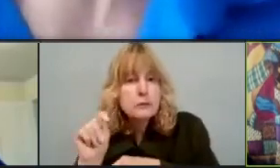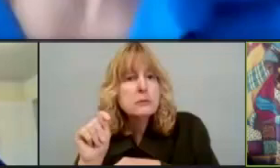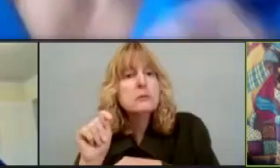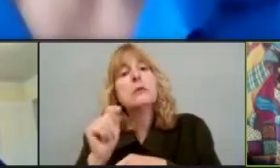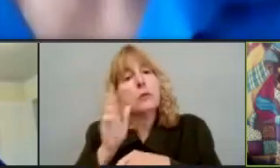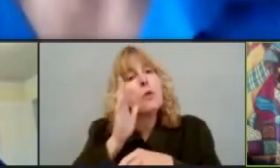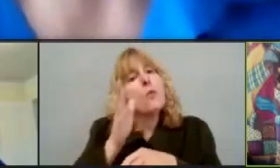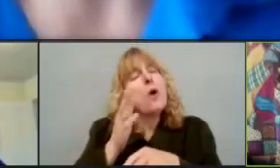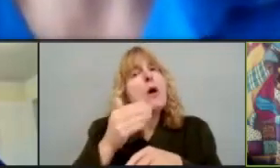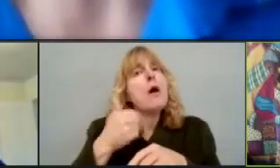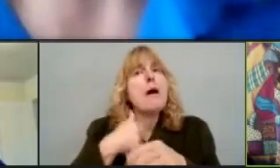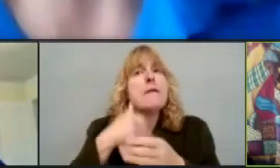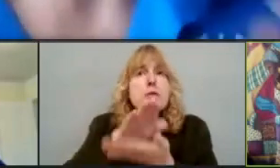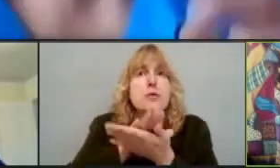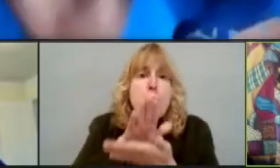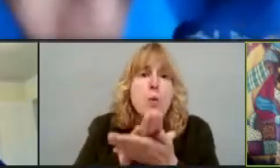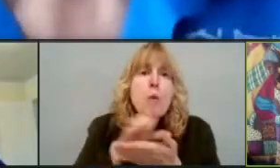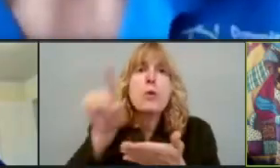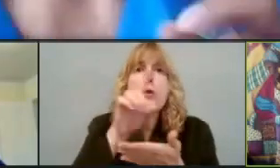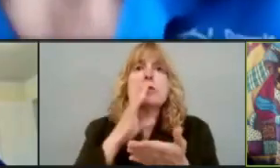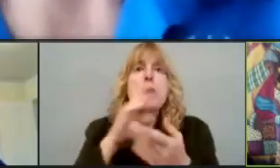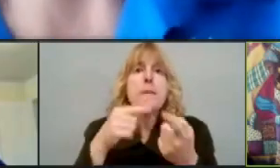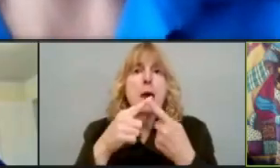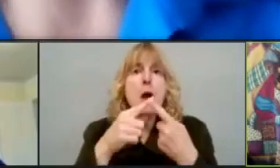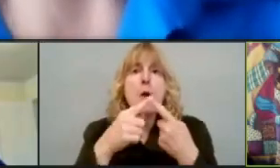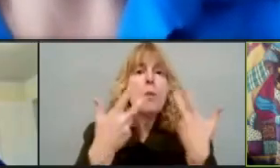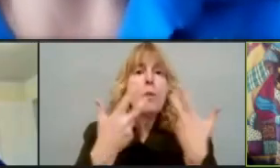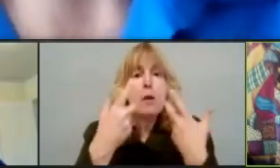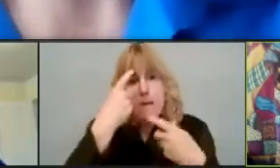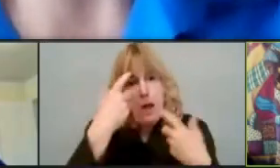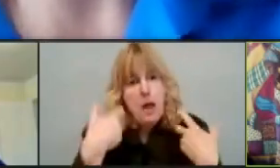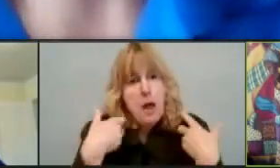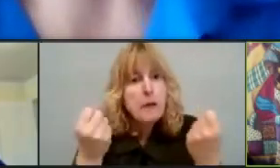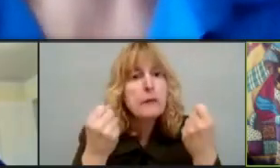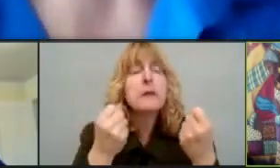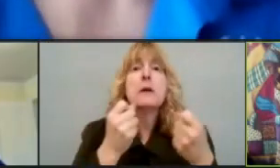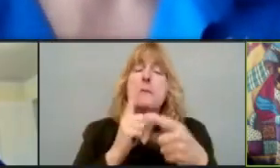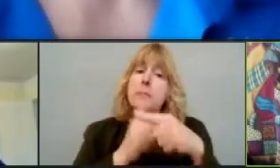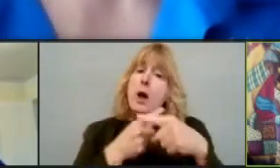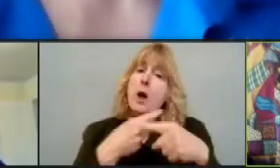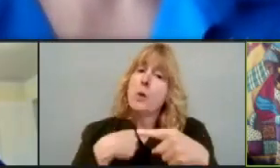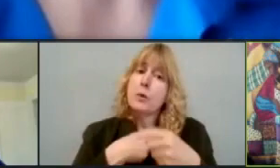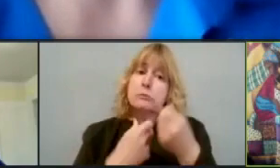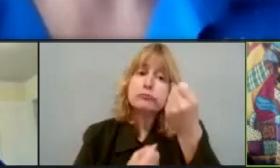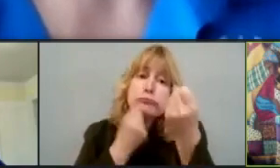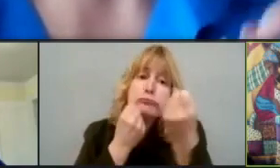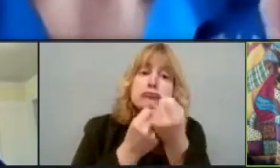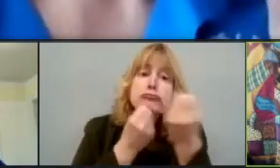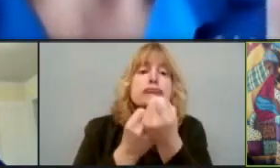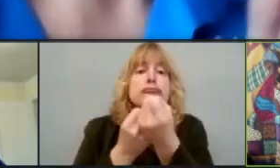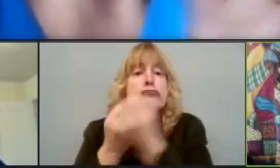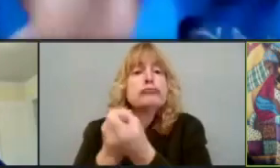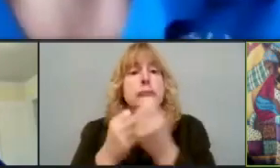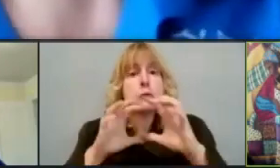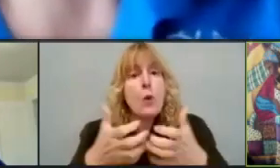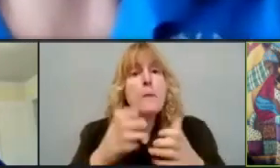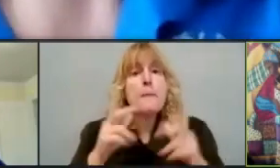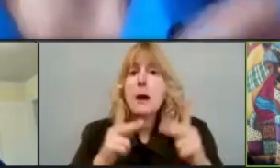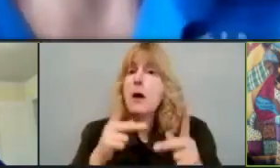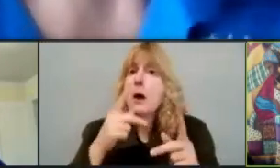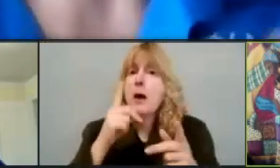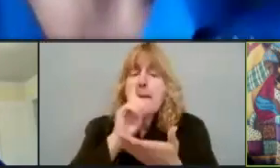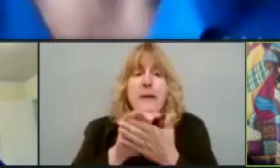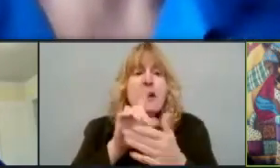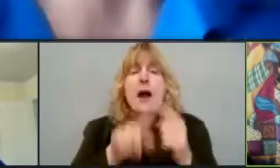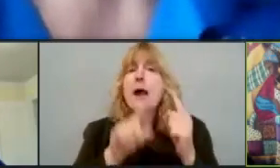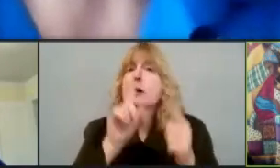schools, we'll be talking about mental health, and because we are an advocacy group of folks that believe that you can't just talk, you